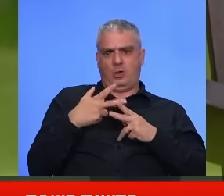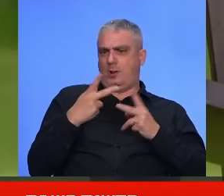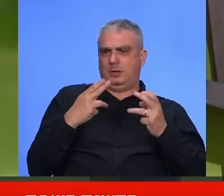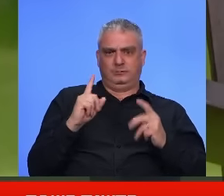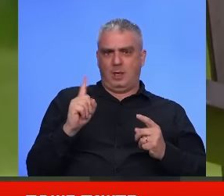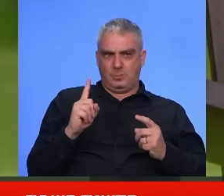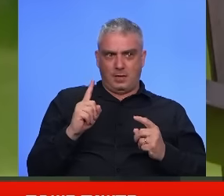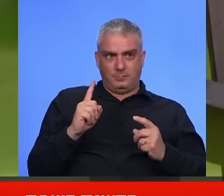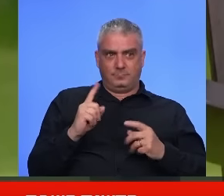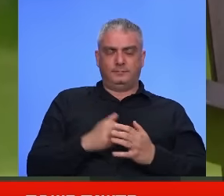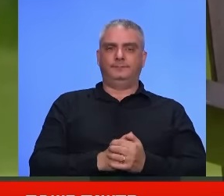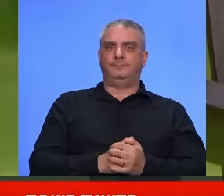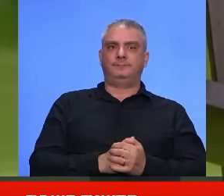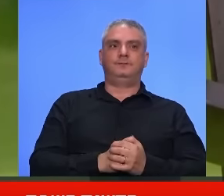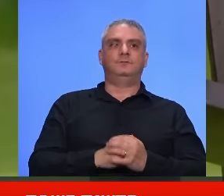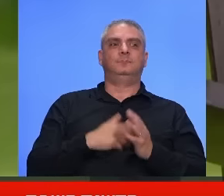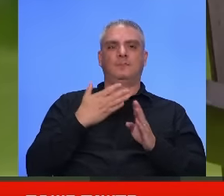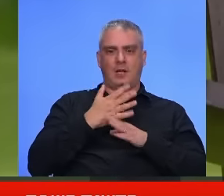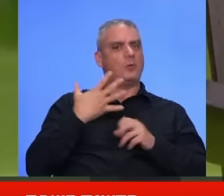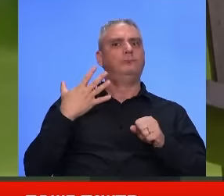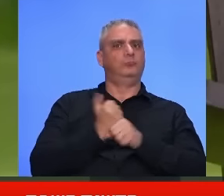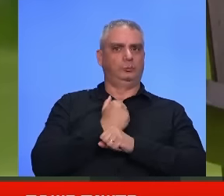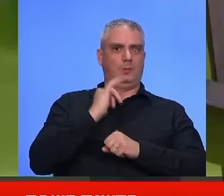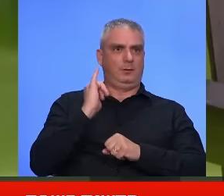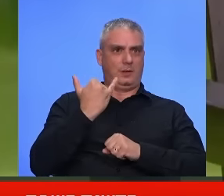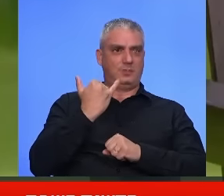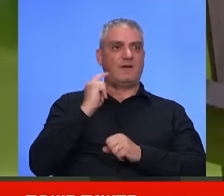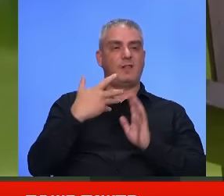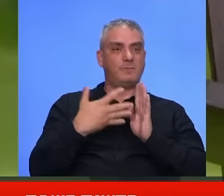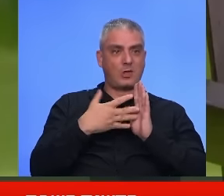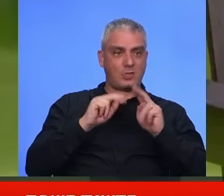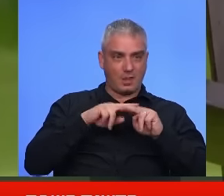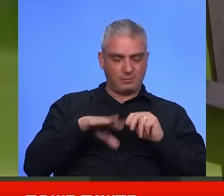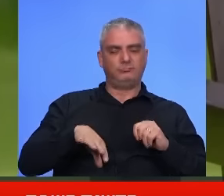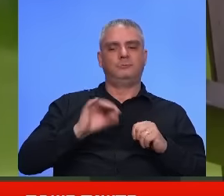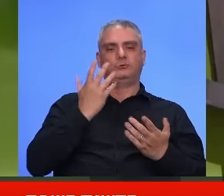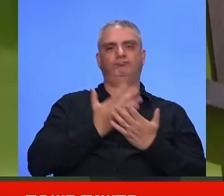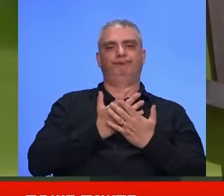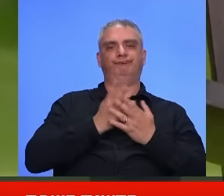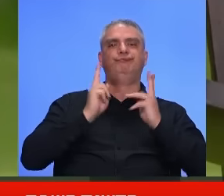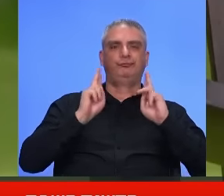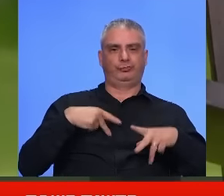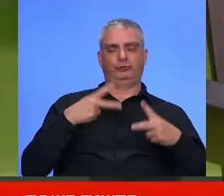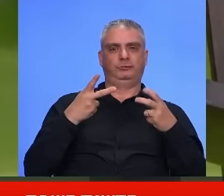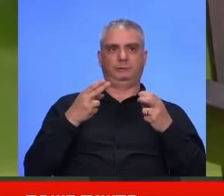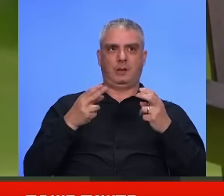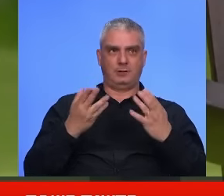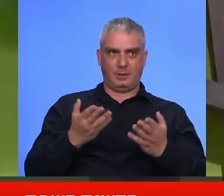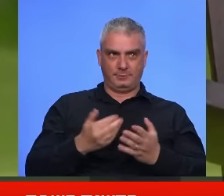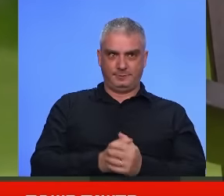non-cancerous. The surgery was successful. However, tests after the operation found cancer had been